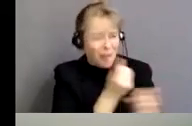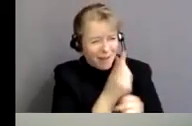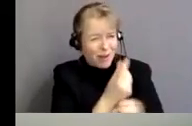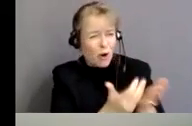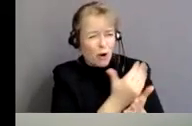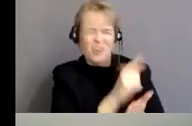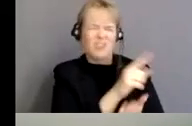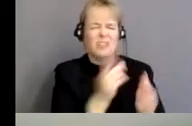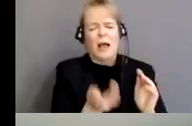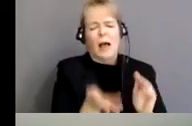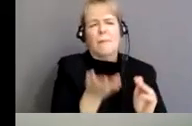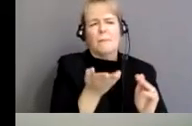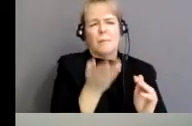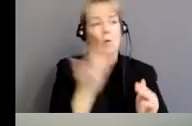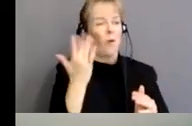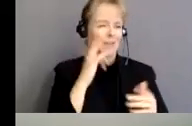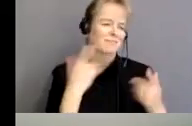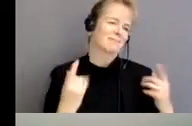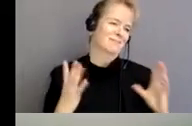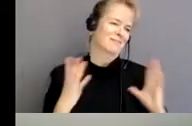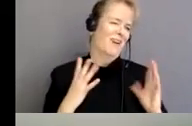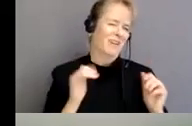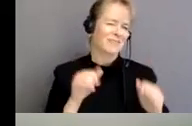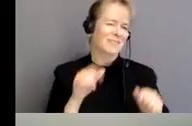sometimes they'll pitch the scheme as a tax avoidance strategy.